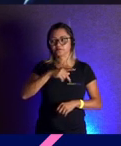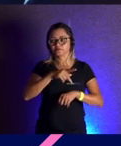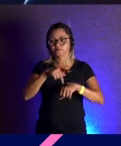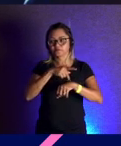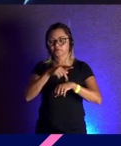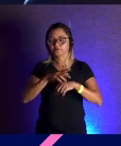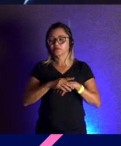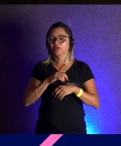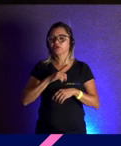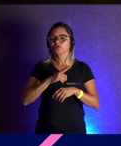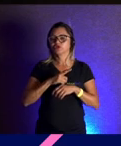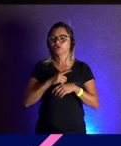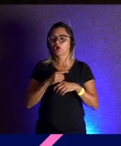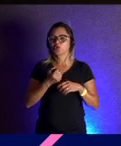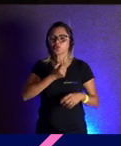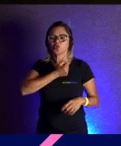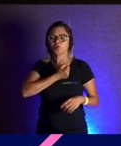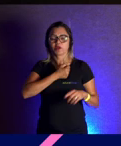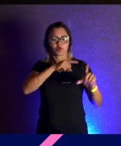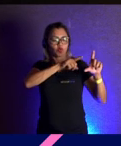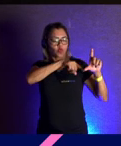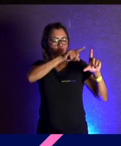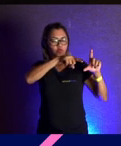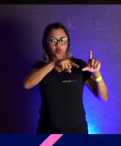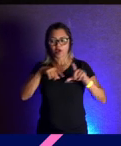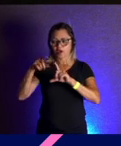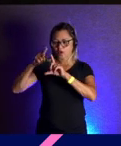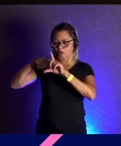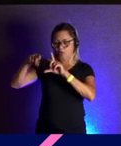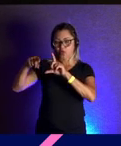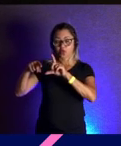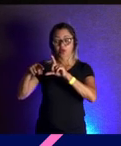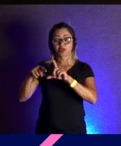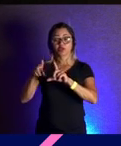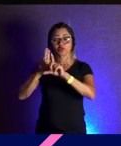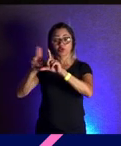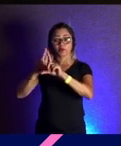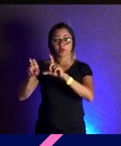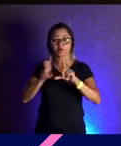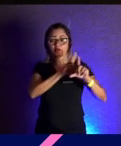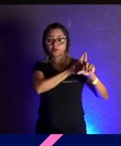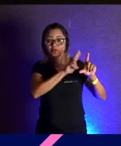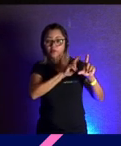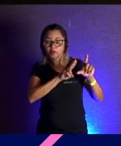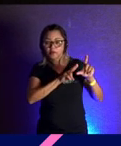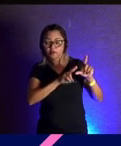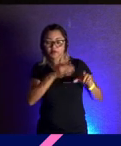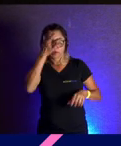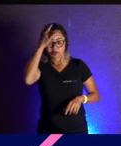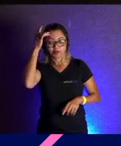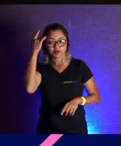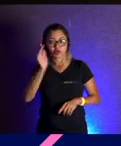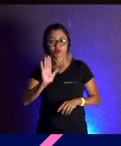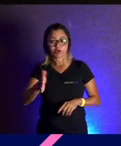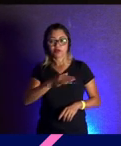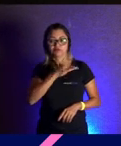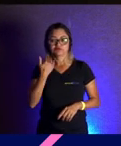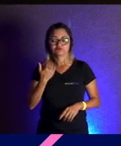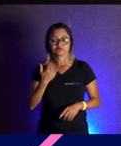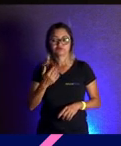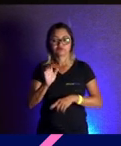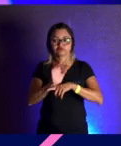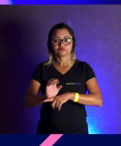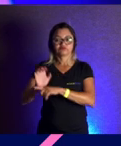records, the same number of names, individual people killed by the state, and individual people killed by the